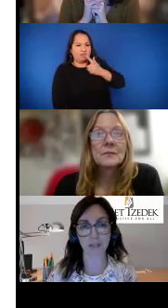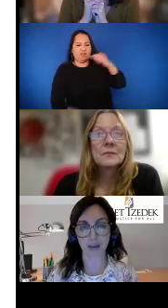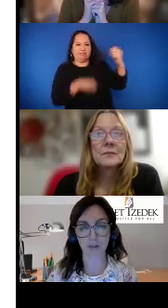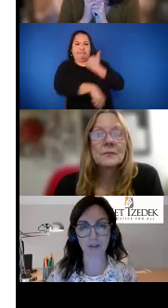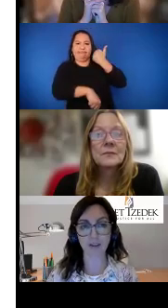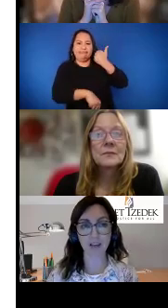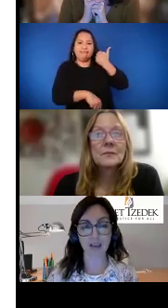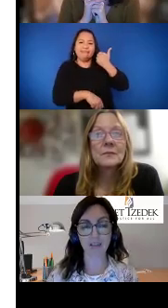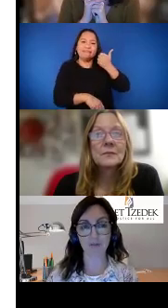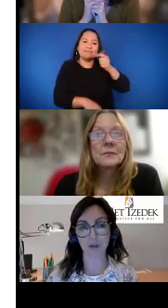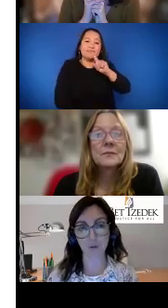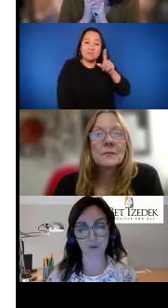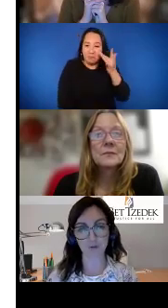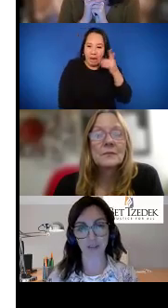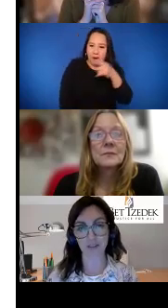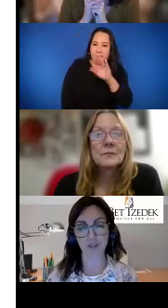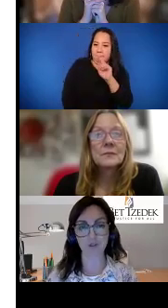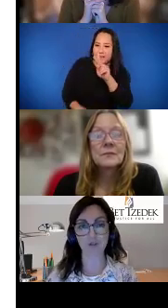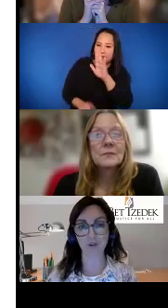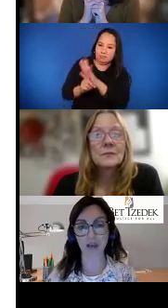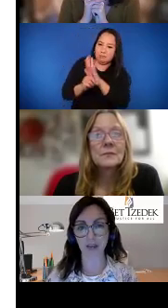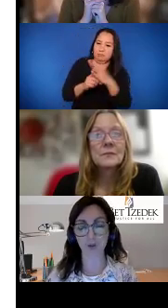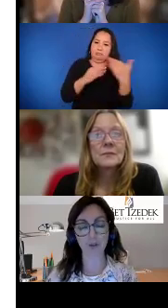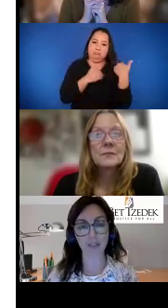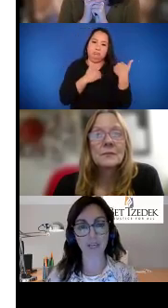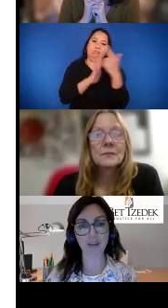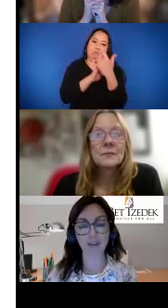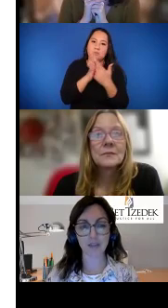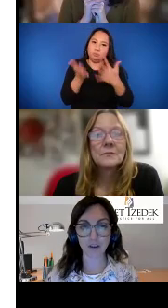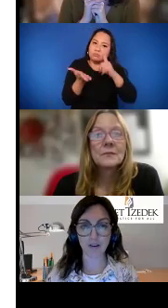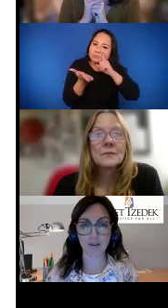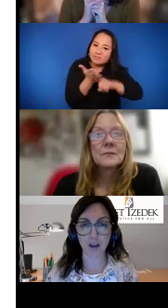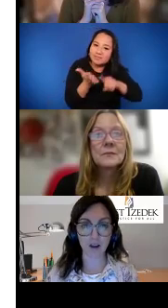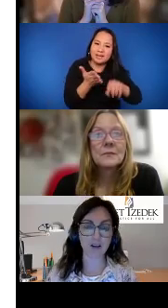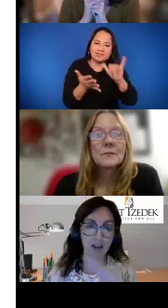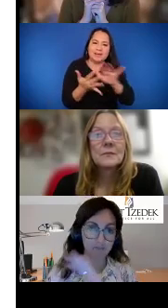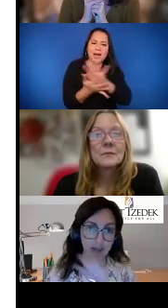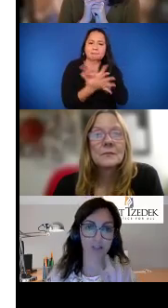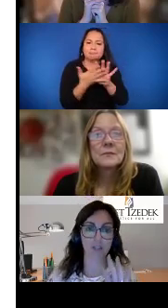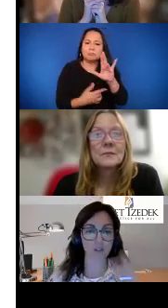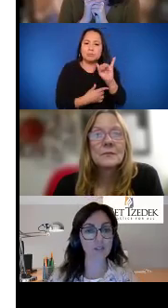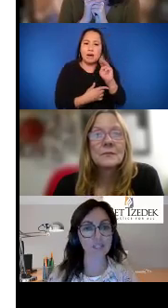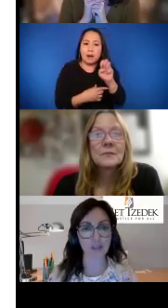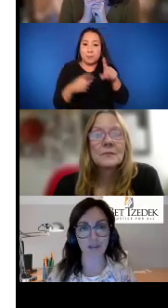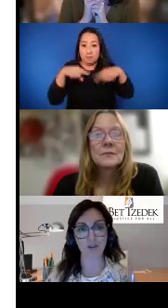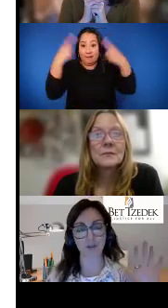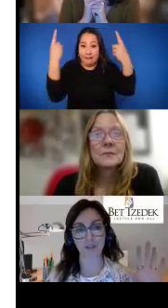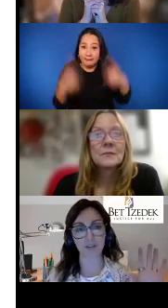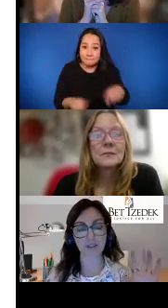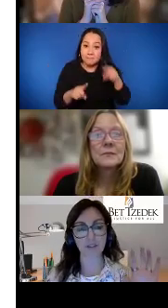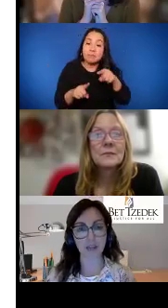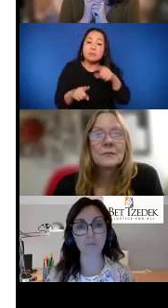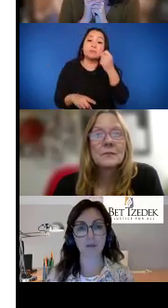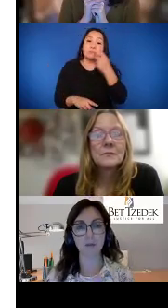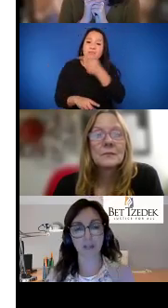crimes when they happen and their frequent failure to do so adequately, there are actually attorneys out there who